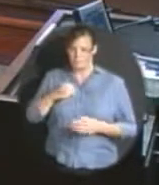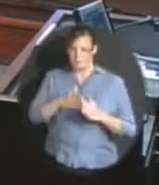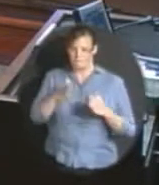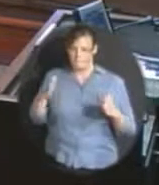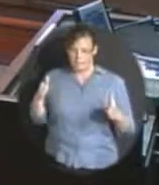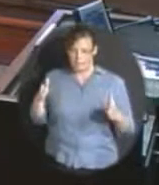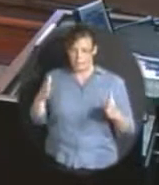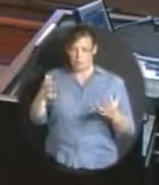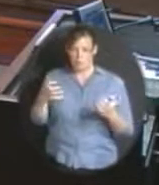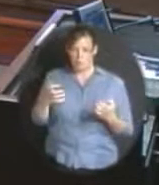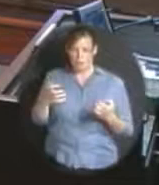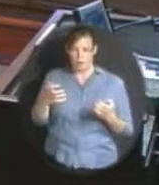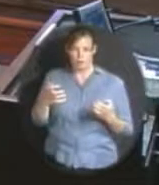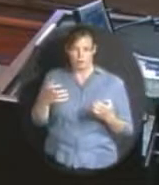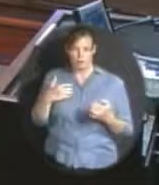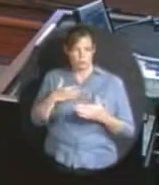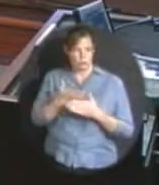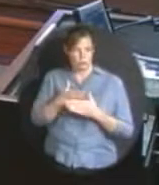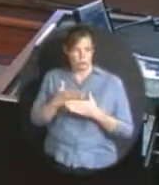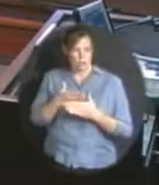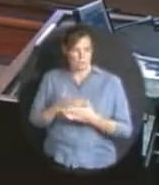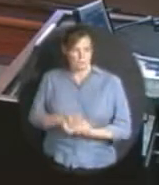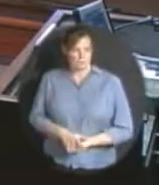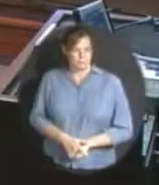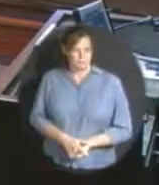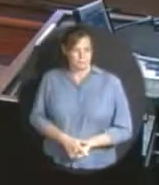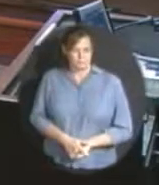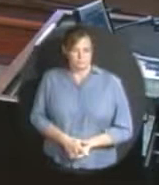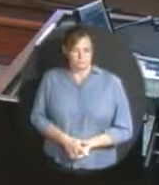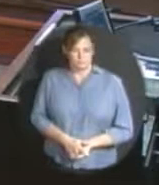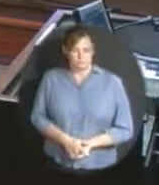would like to take a moment to share them.